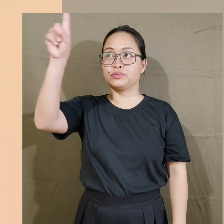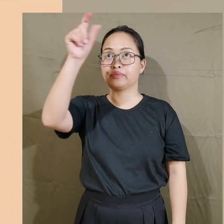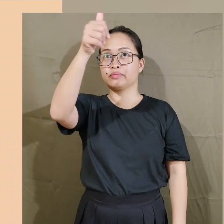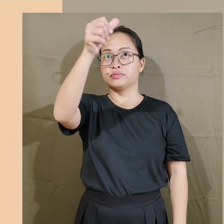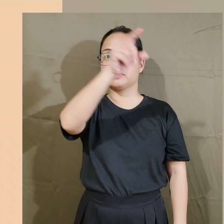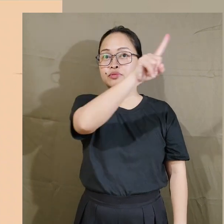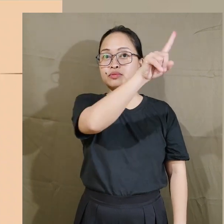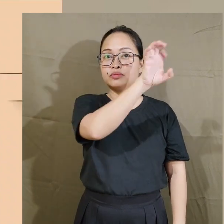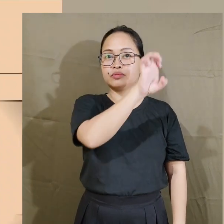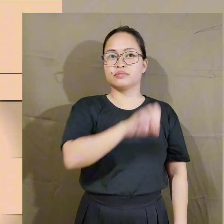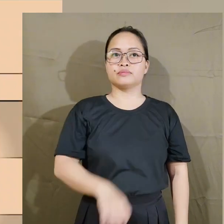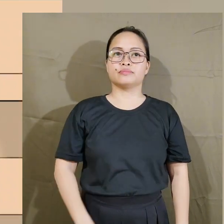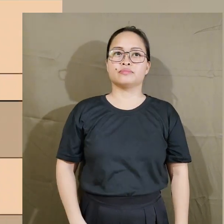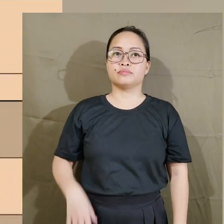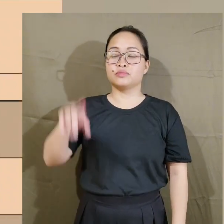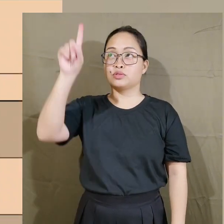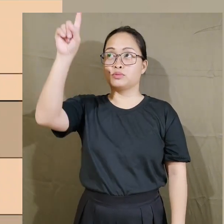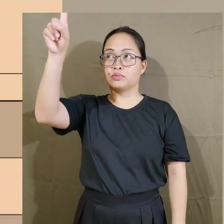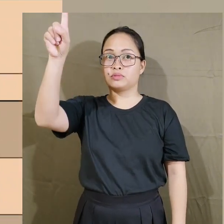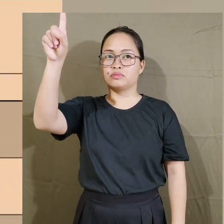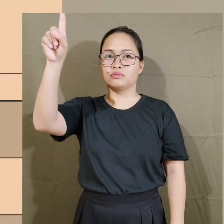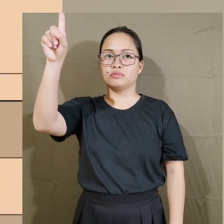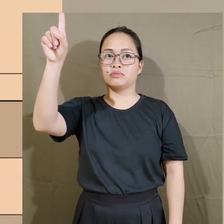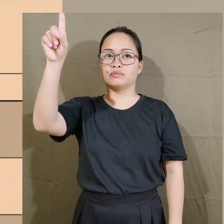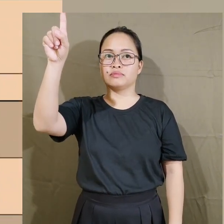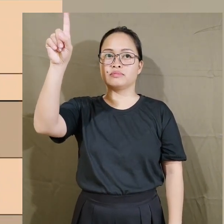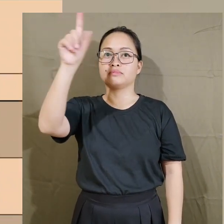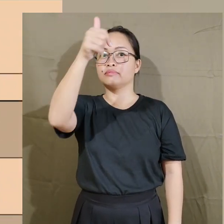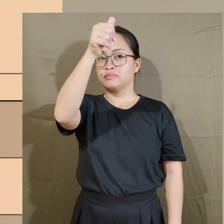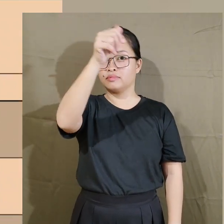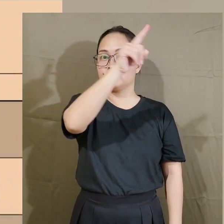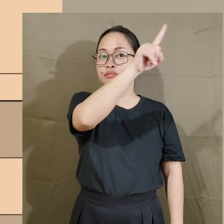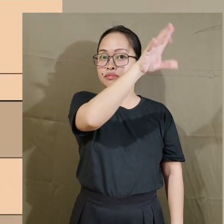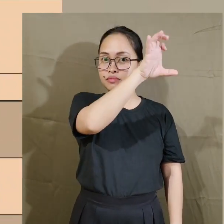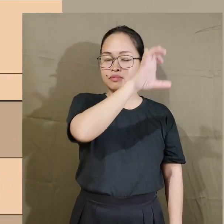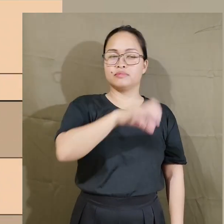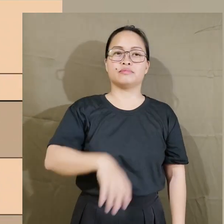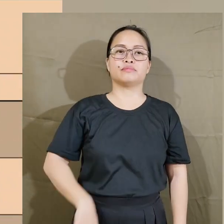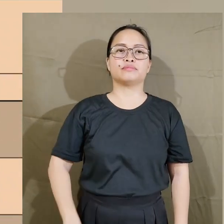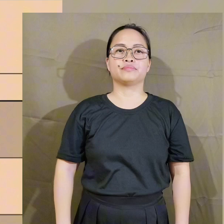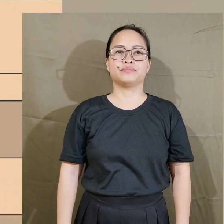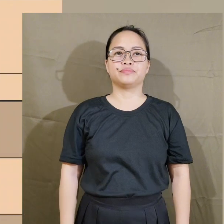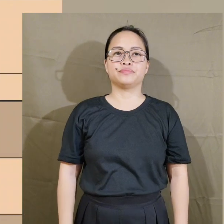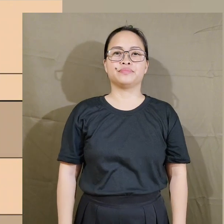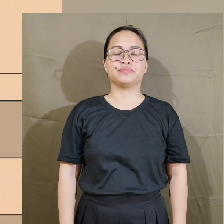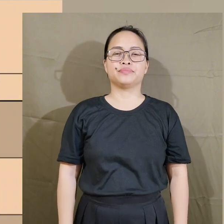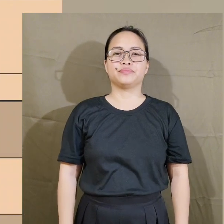place value, ones, tens, or hundreds.